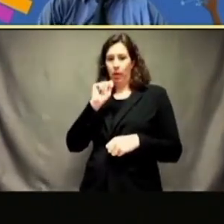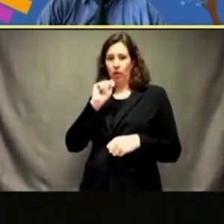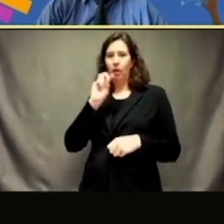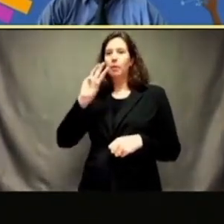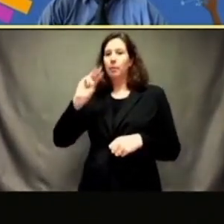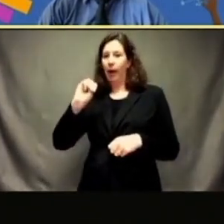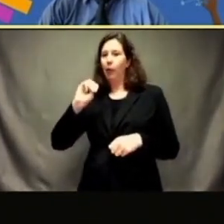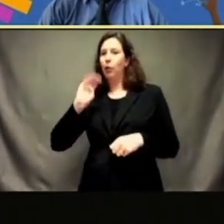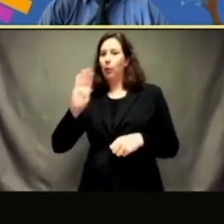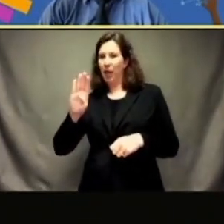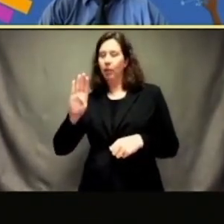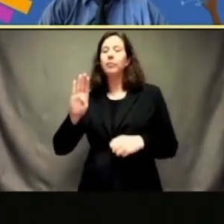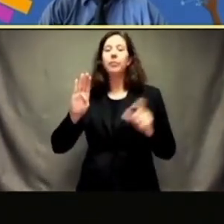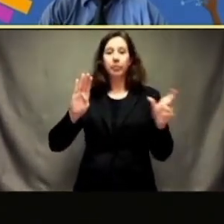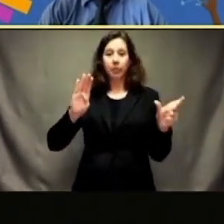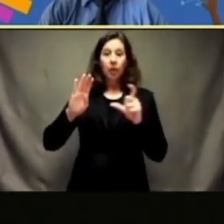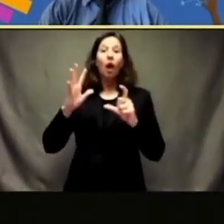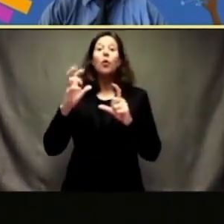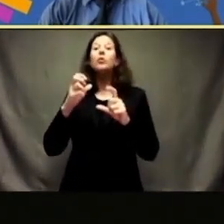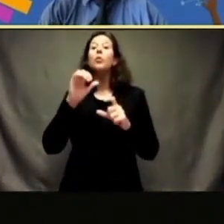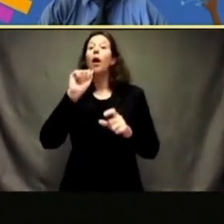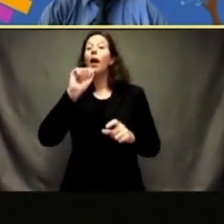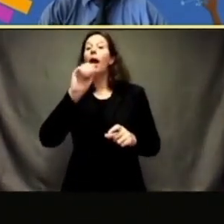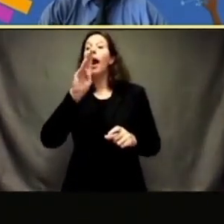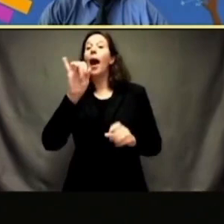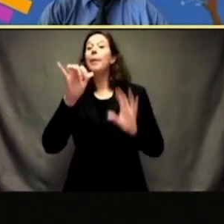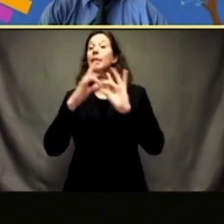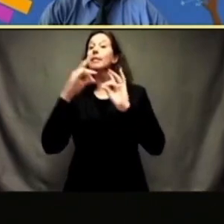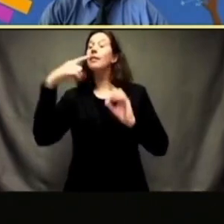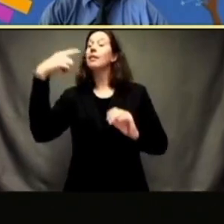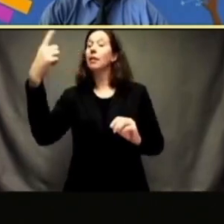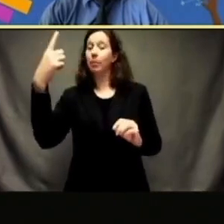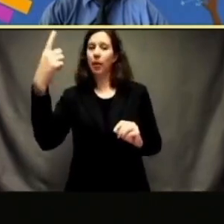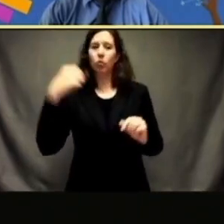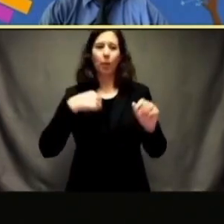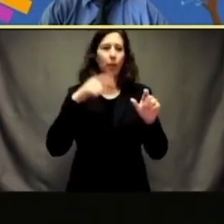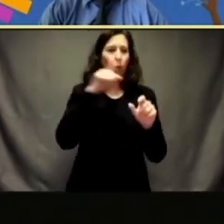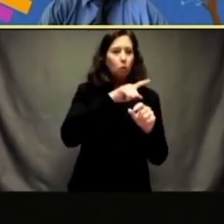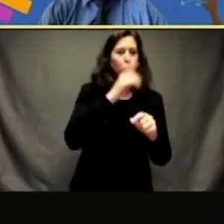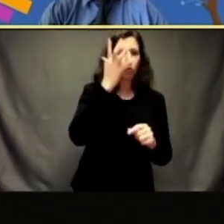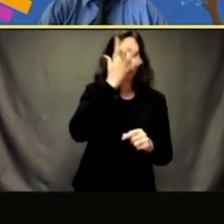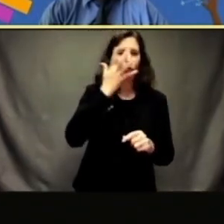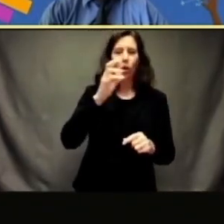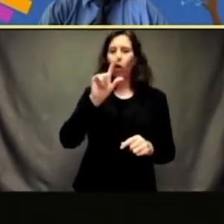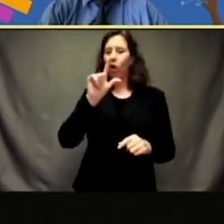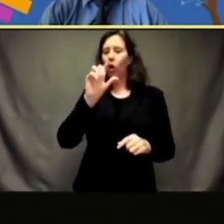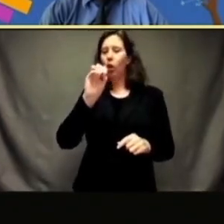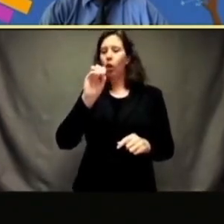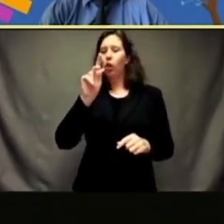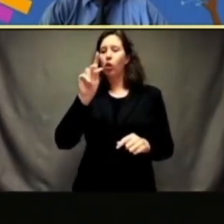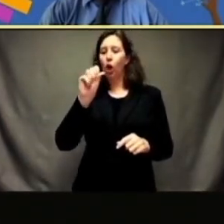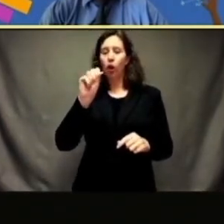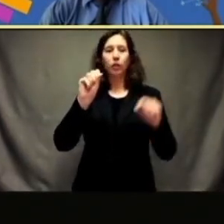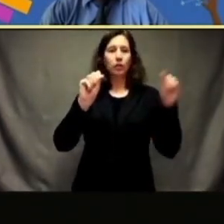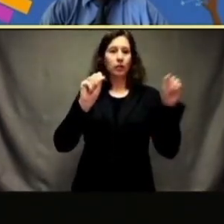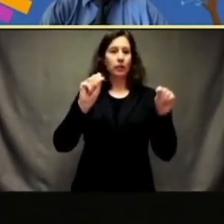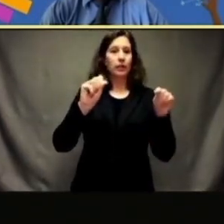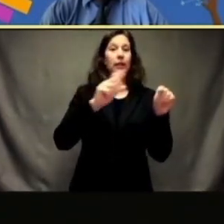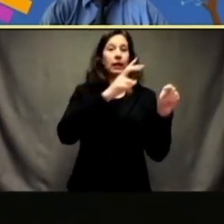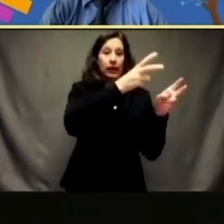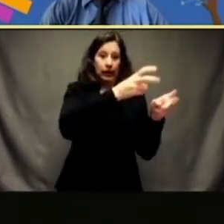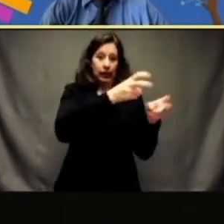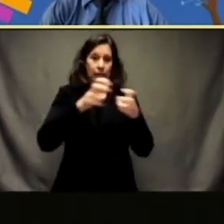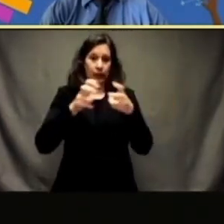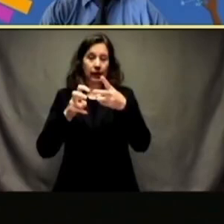I also want Abby to say something. So I'm going to go to looks, and I'm going to pull the say hello right under